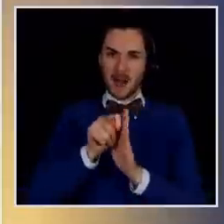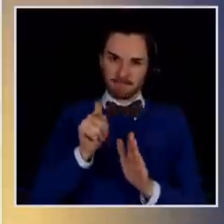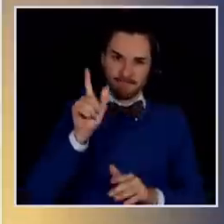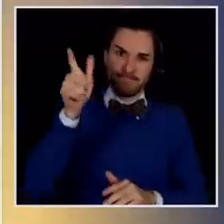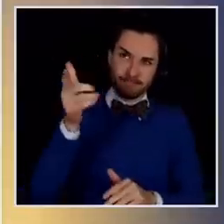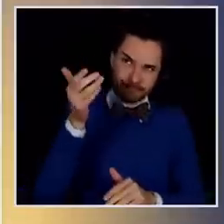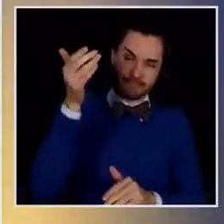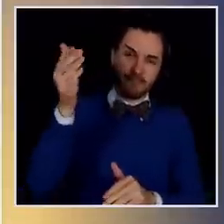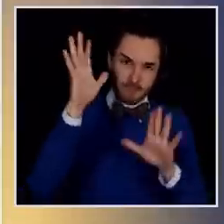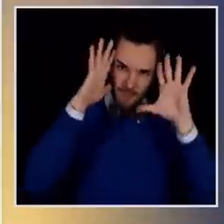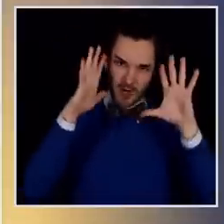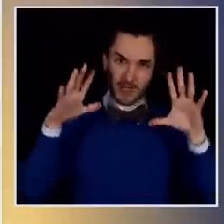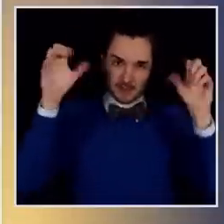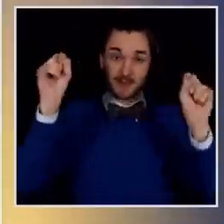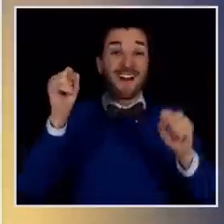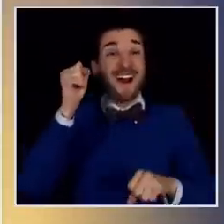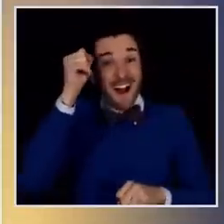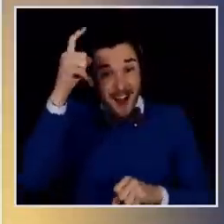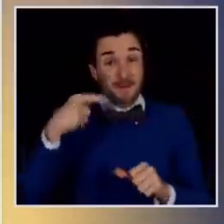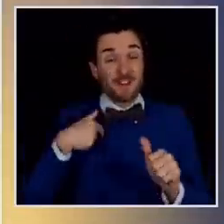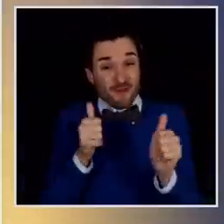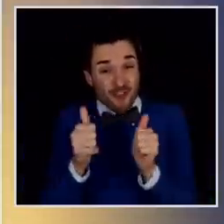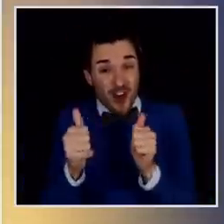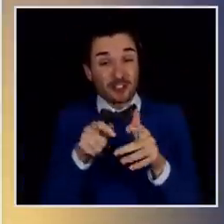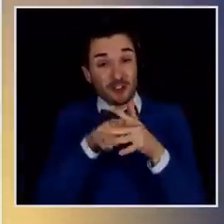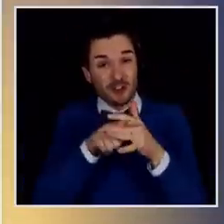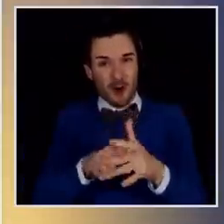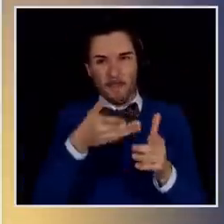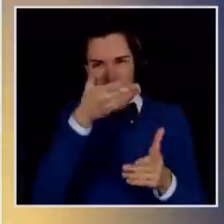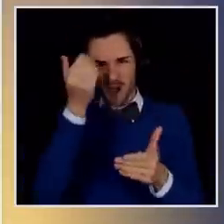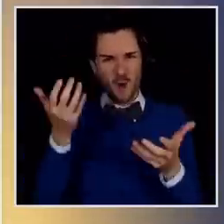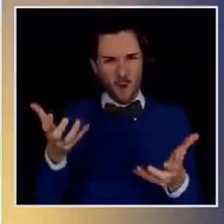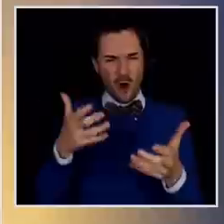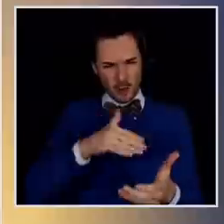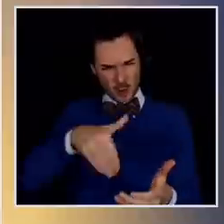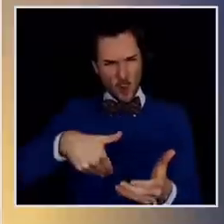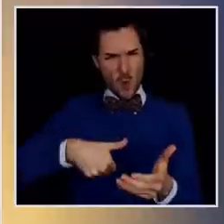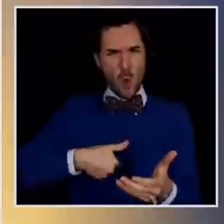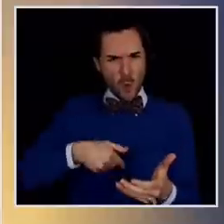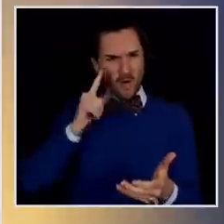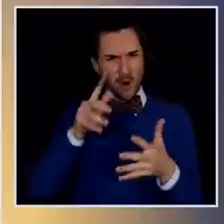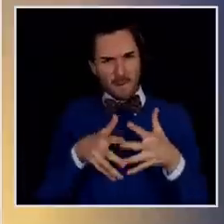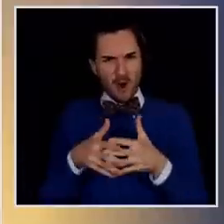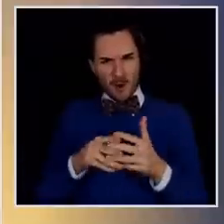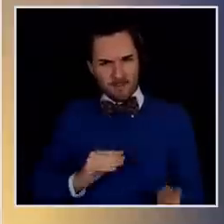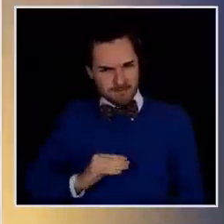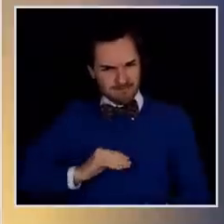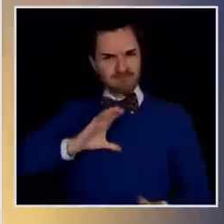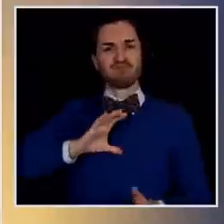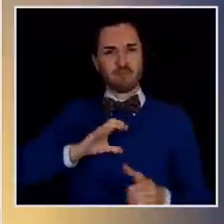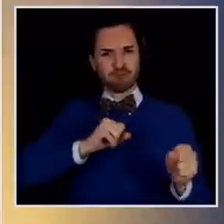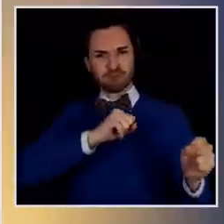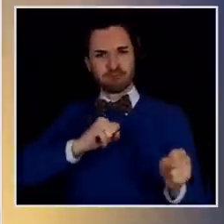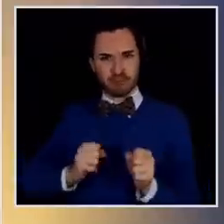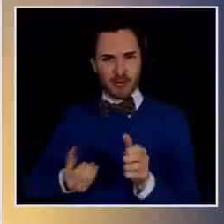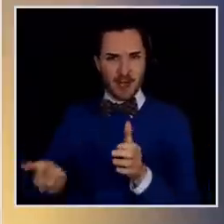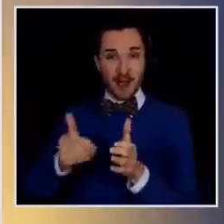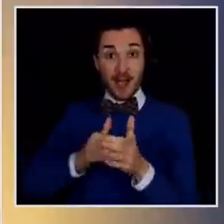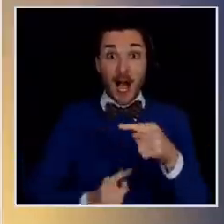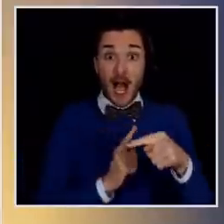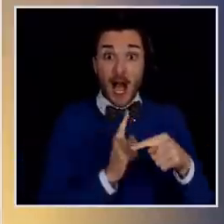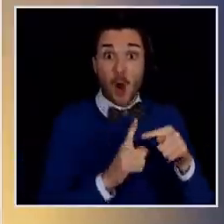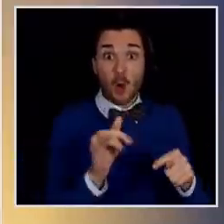the soul of America, to rebuild the backbone of this nation, the middle class, and to make